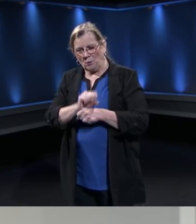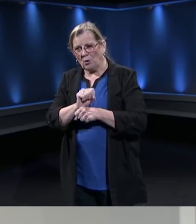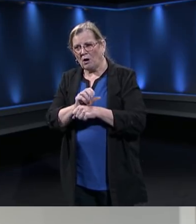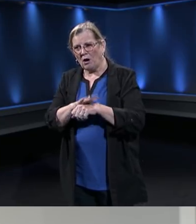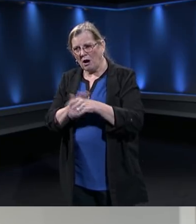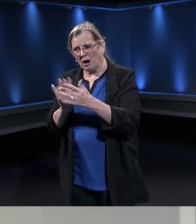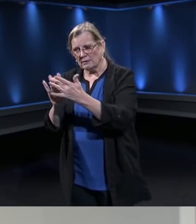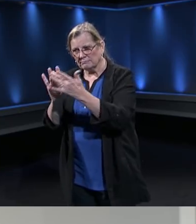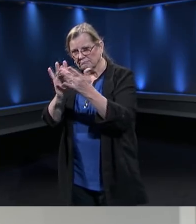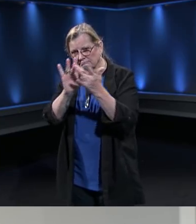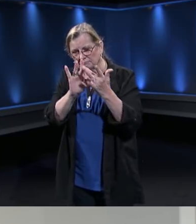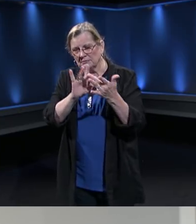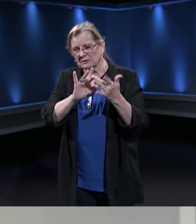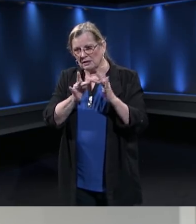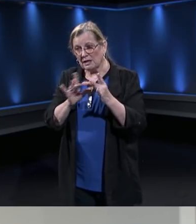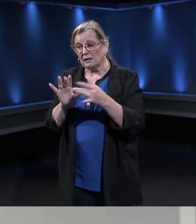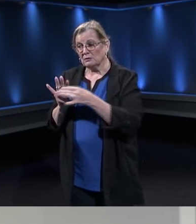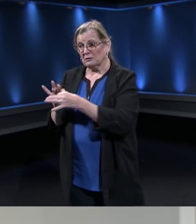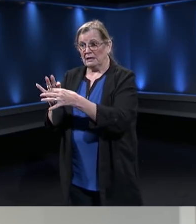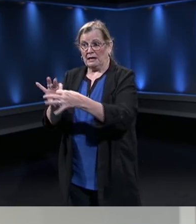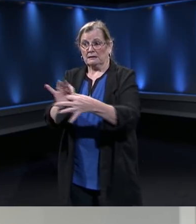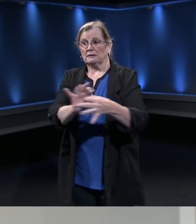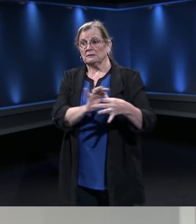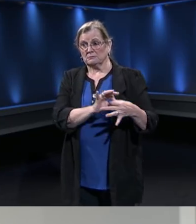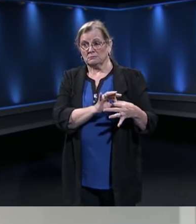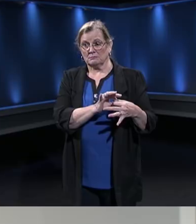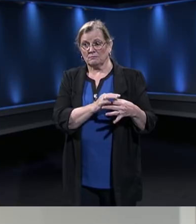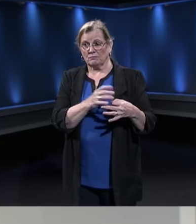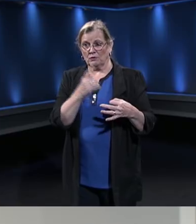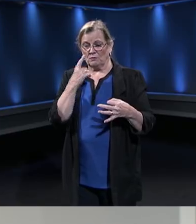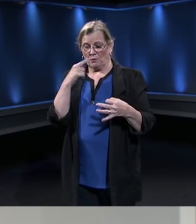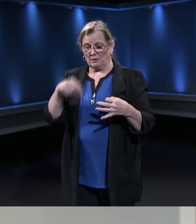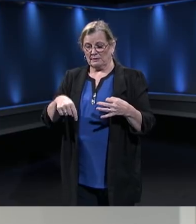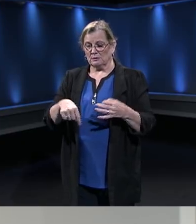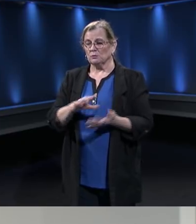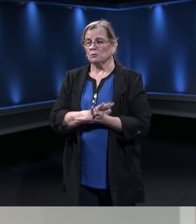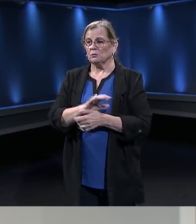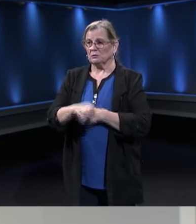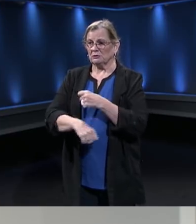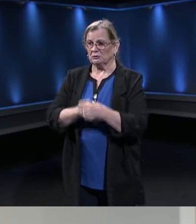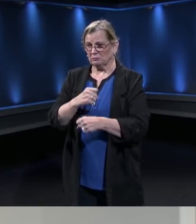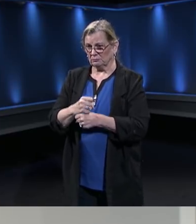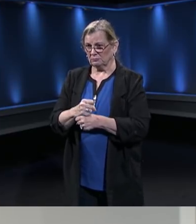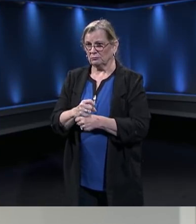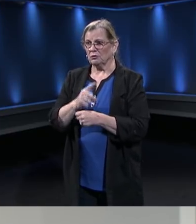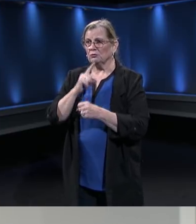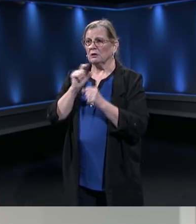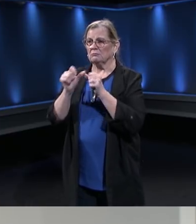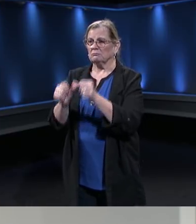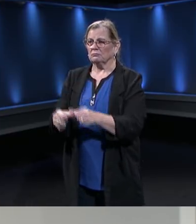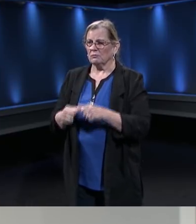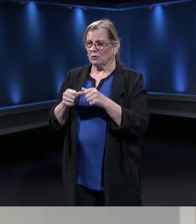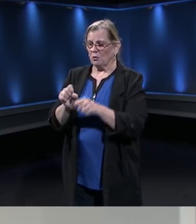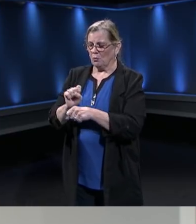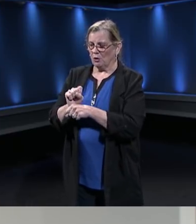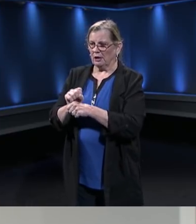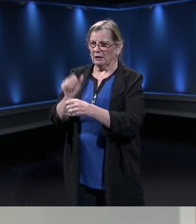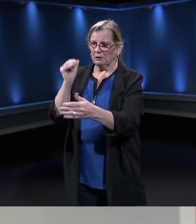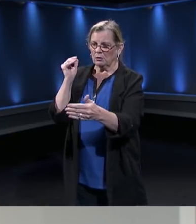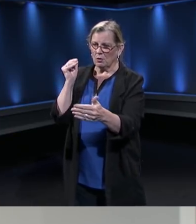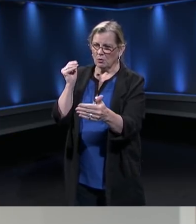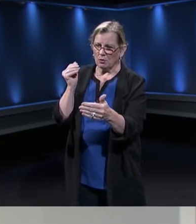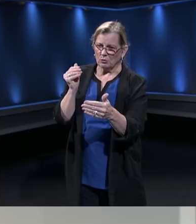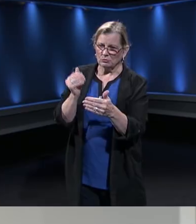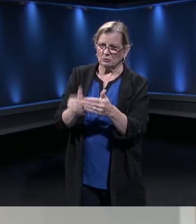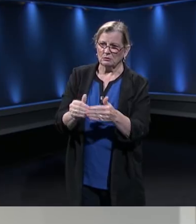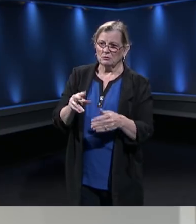connections to happen this school year. We also are continuing, again, working very closely with the Virginia High School